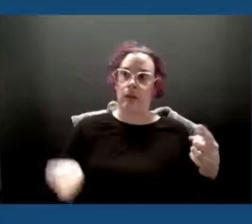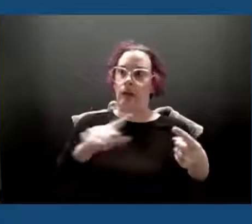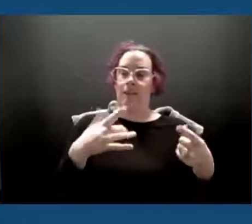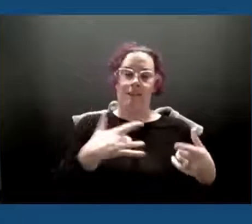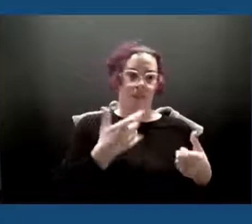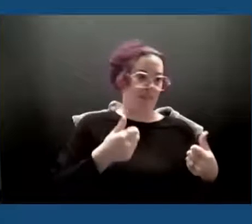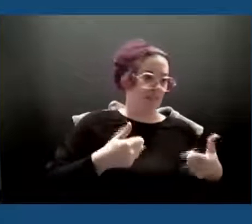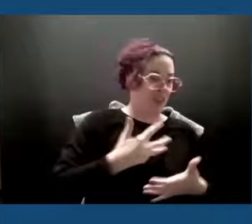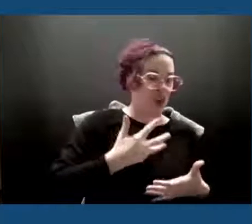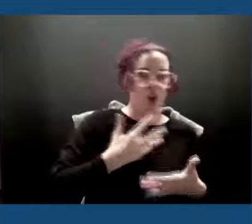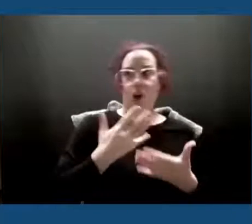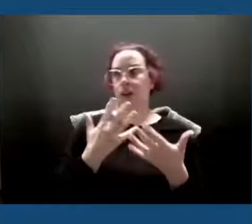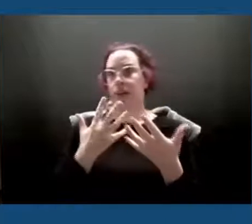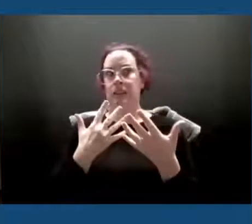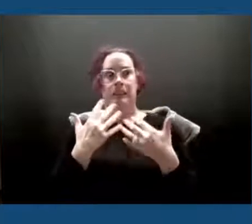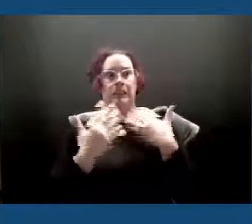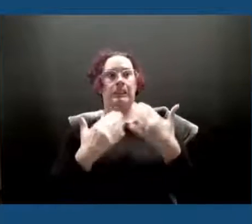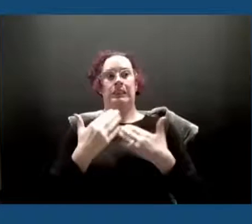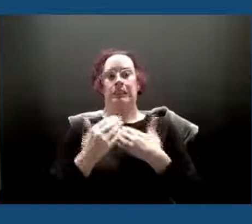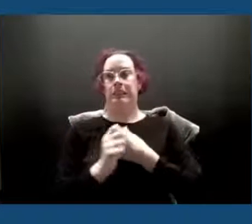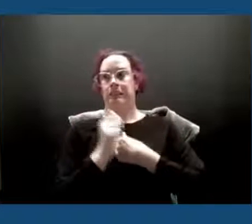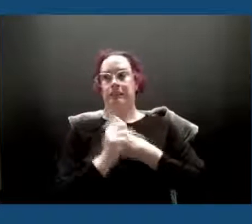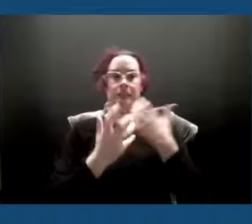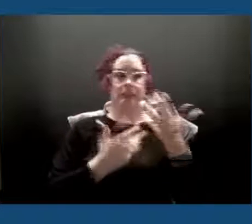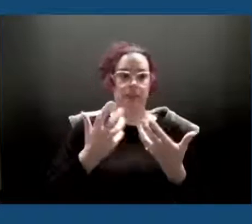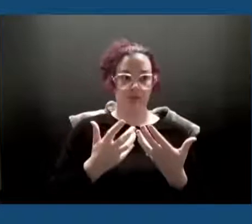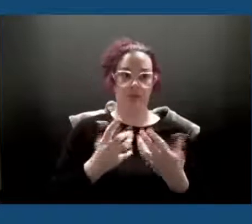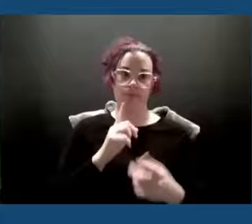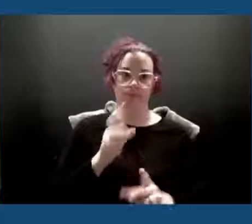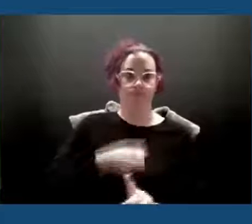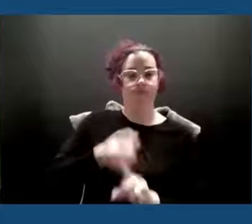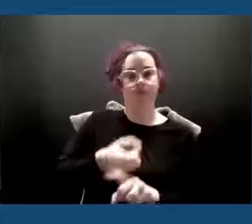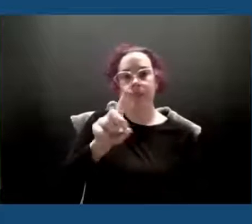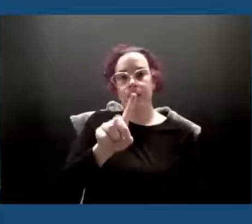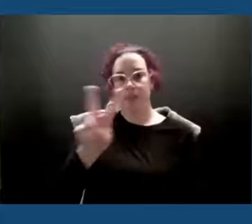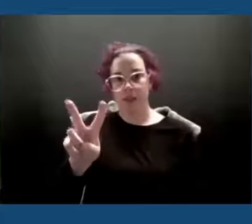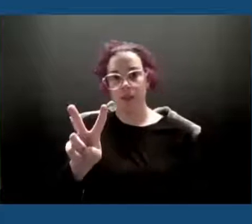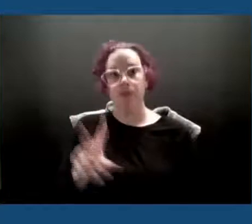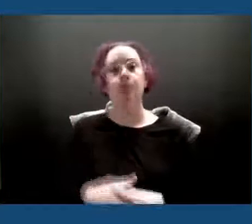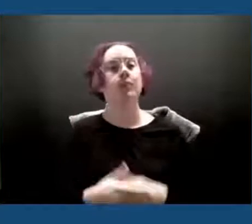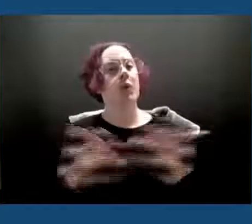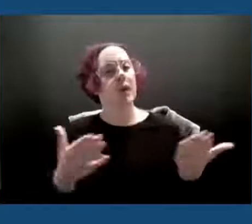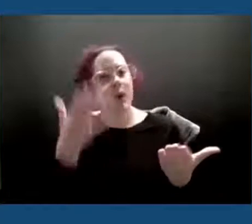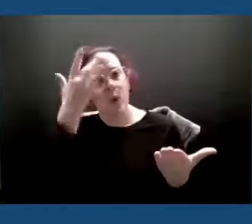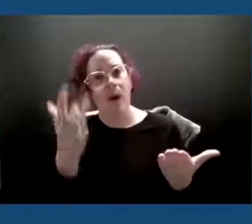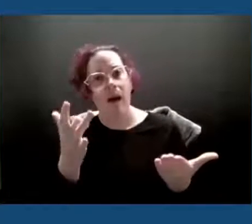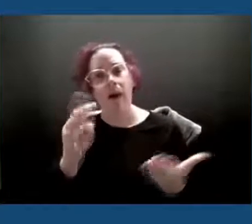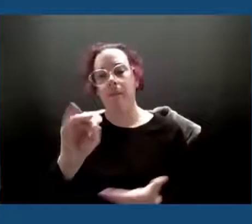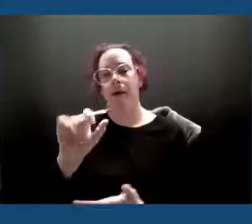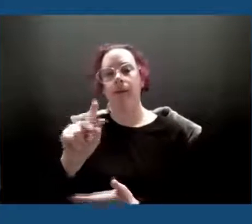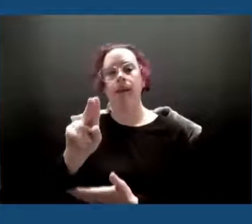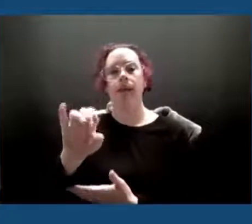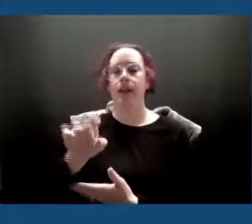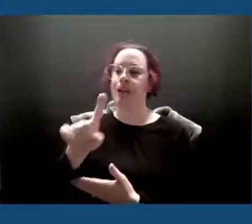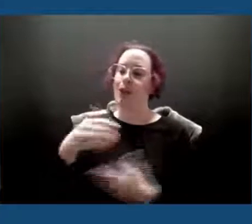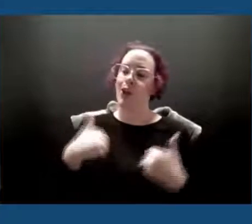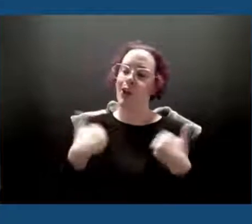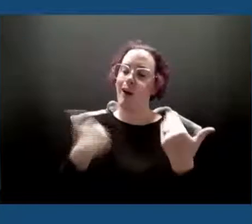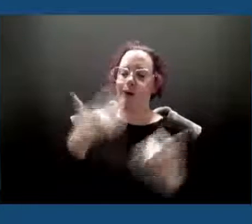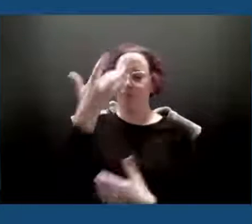and ultimately domestic violence. We're here on behalf of Melanie young woman, smart woman